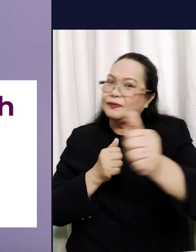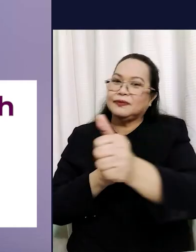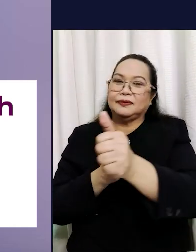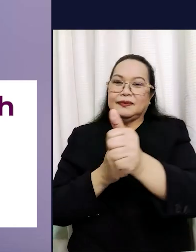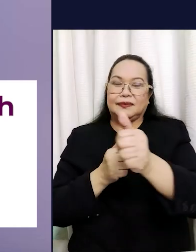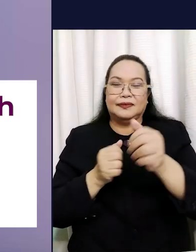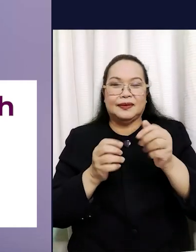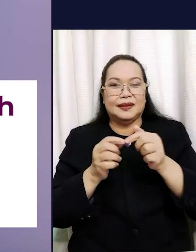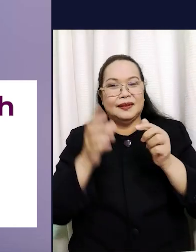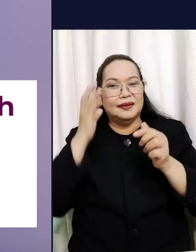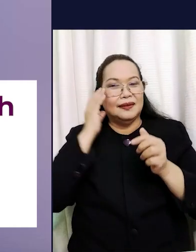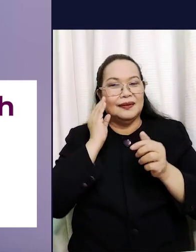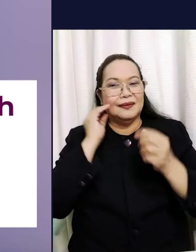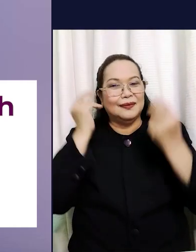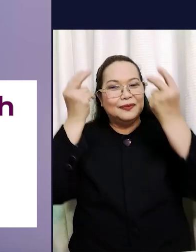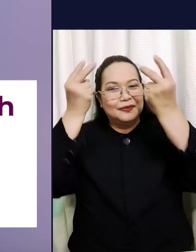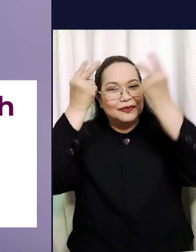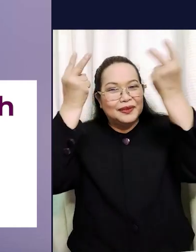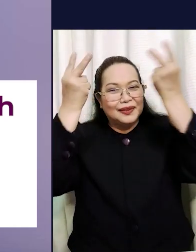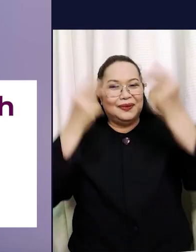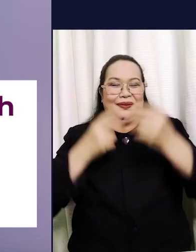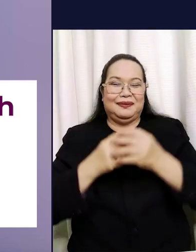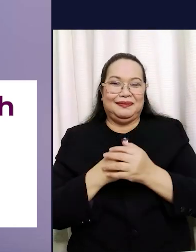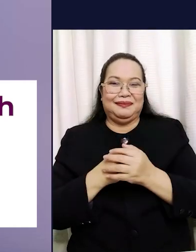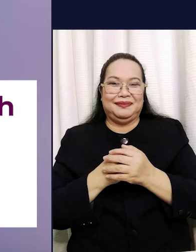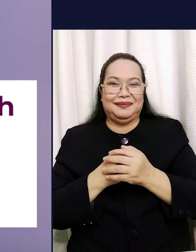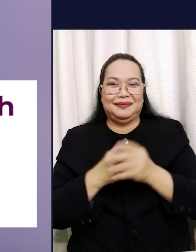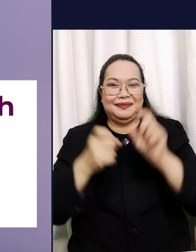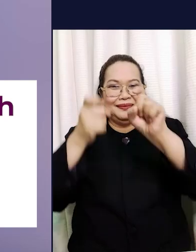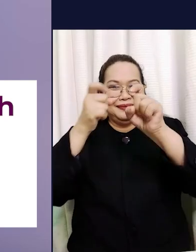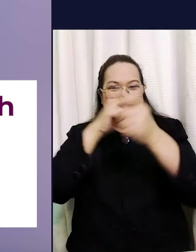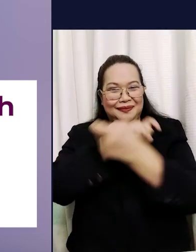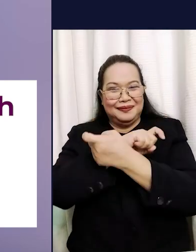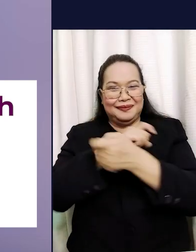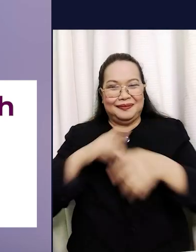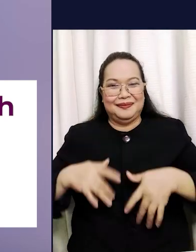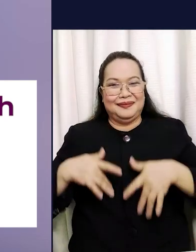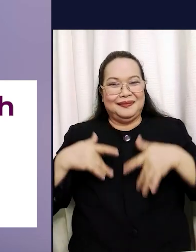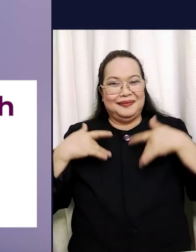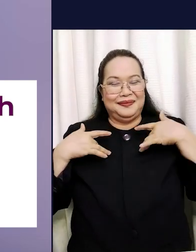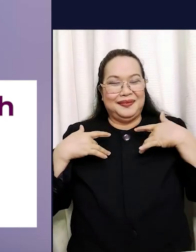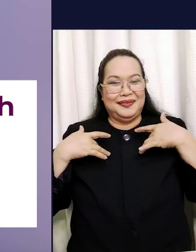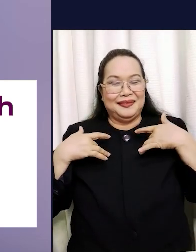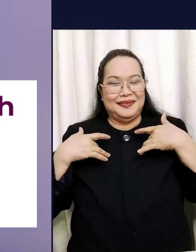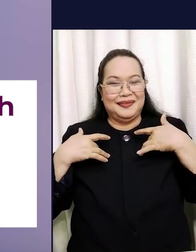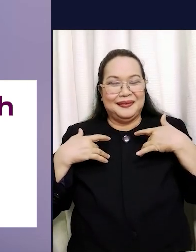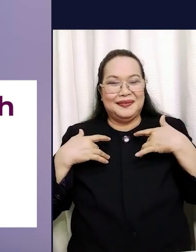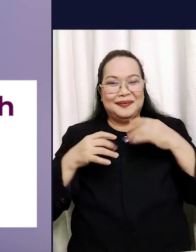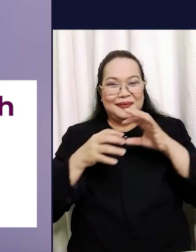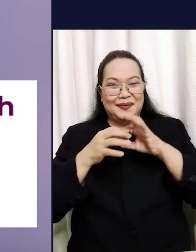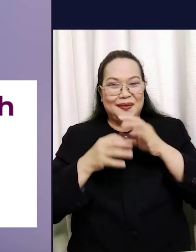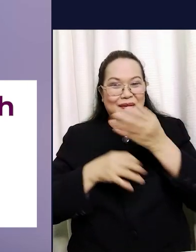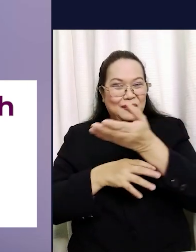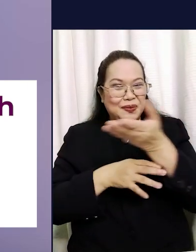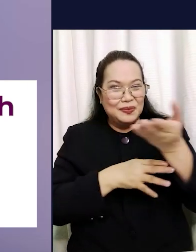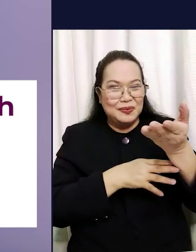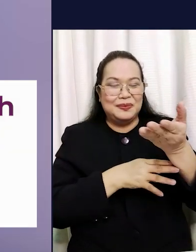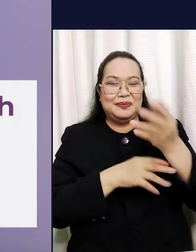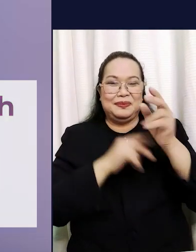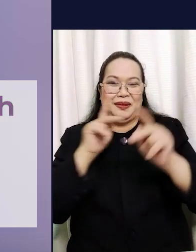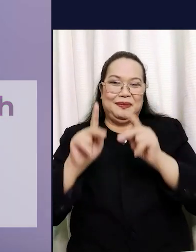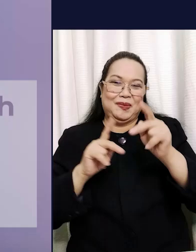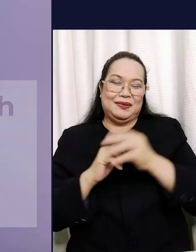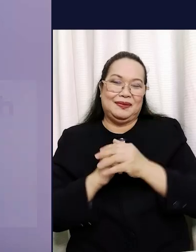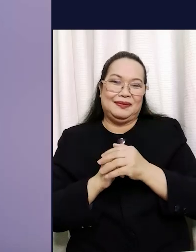lives of those around it and those in it. But when we start